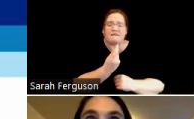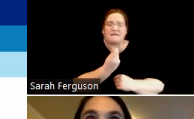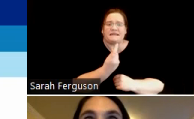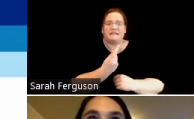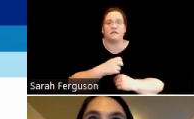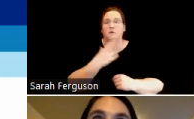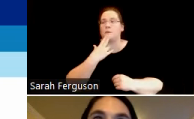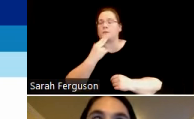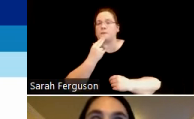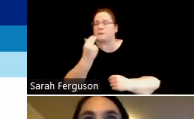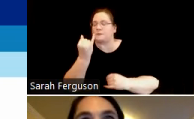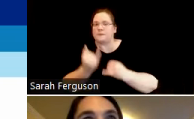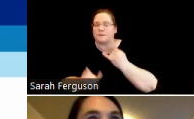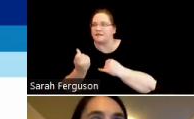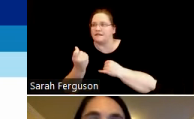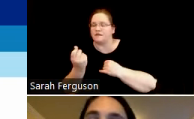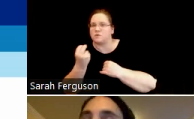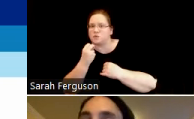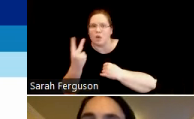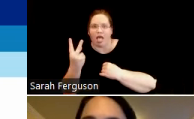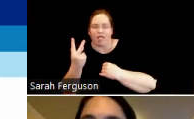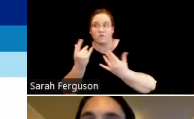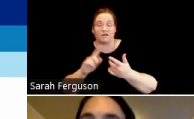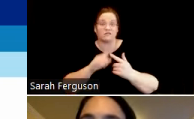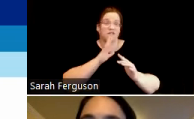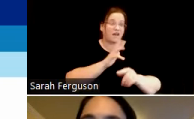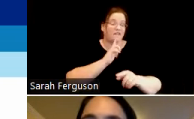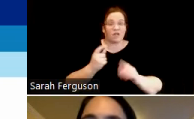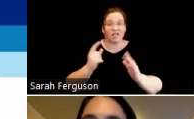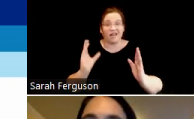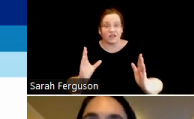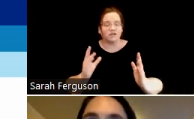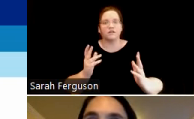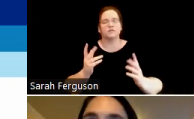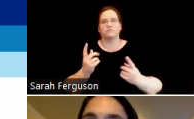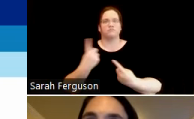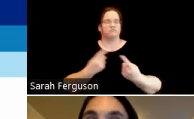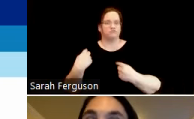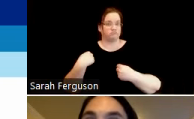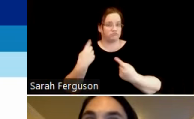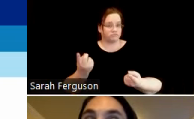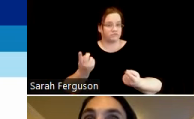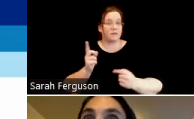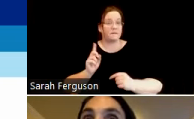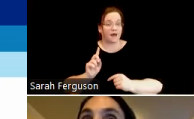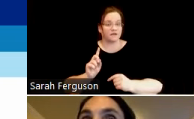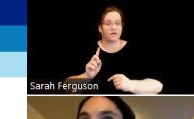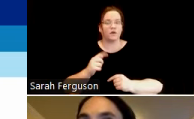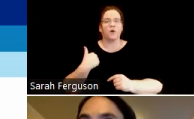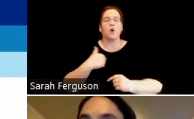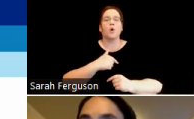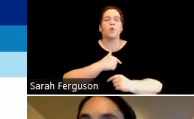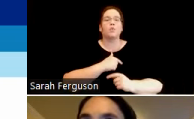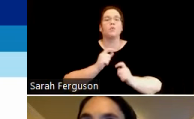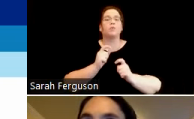tiny 12-year-old, should they wait till the 5 to 11 dose comes out? People have been asking this question all along, but we dose